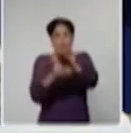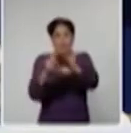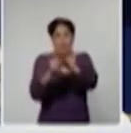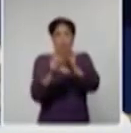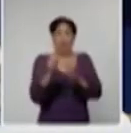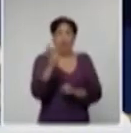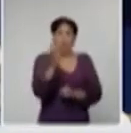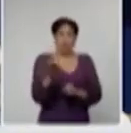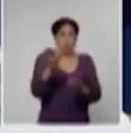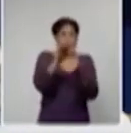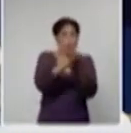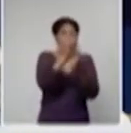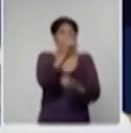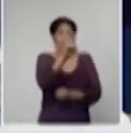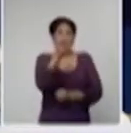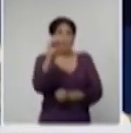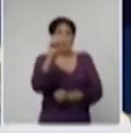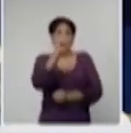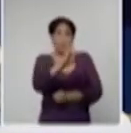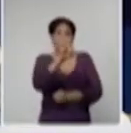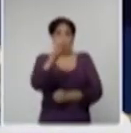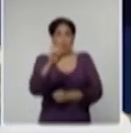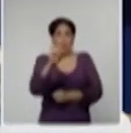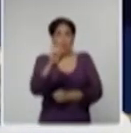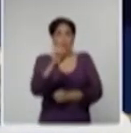2,348 diagnosed in Cuba with the disease,